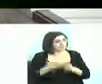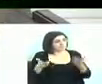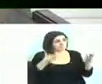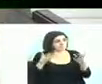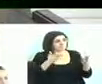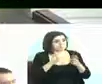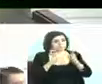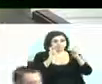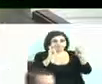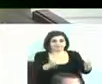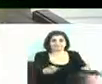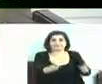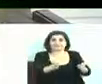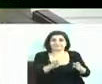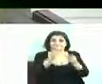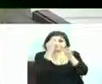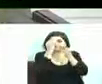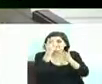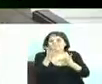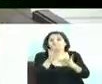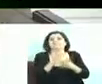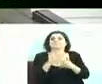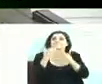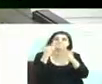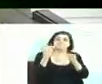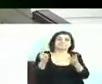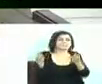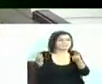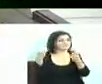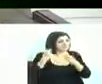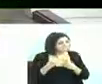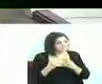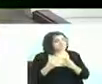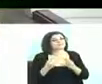give you a little gift and a little information. So thank you for coming